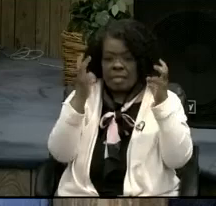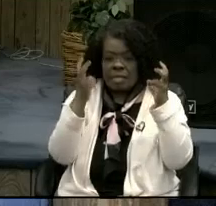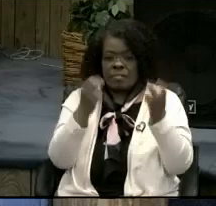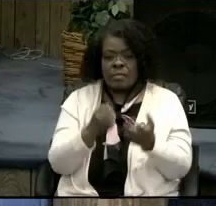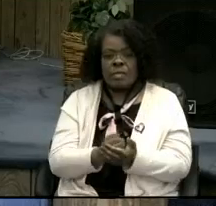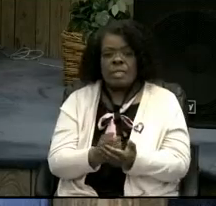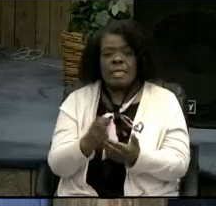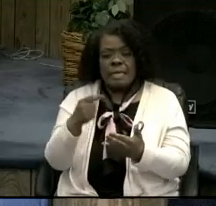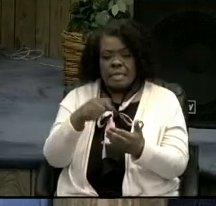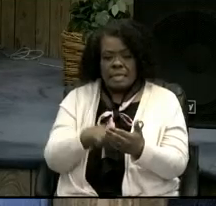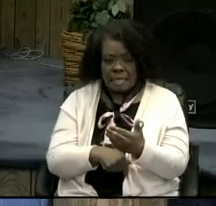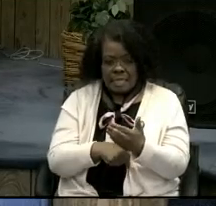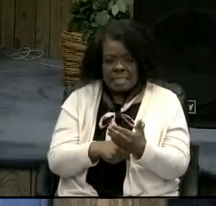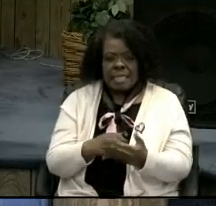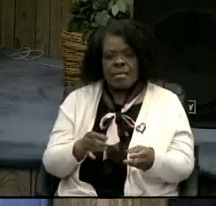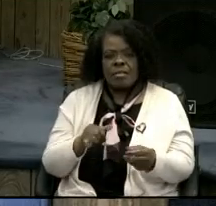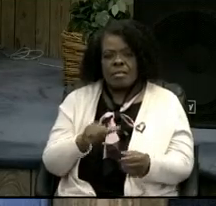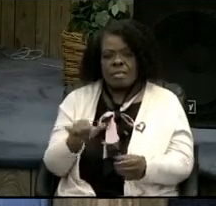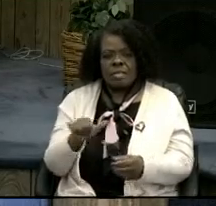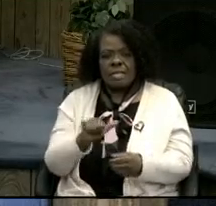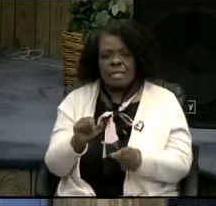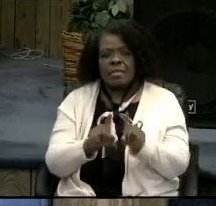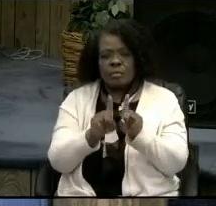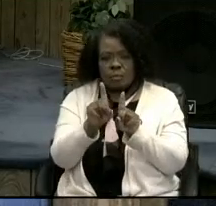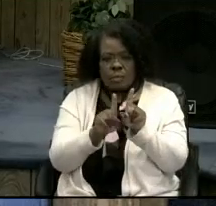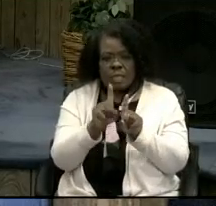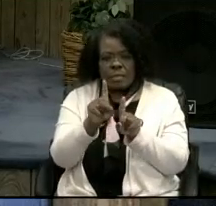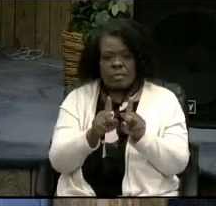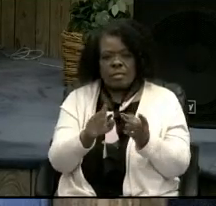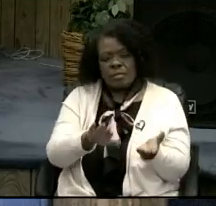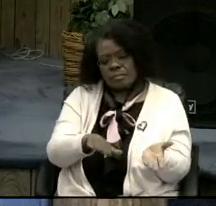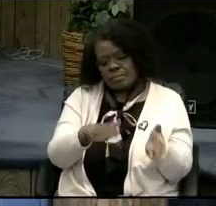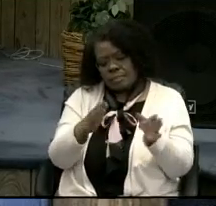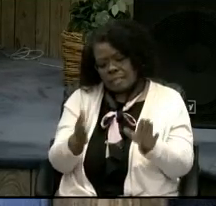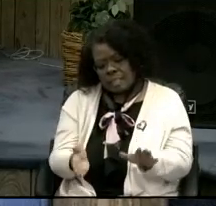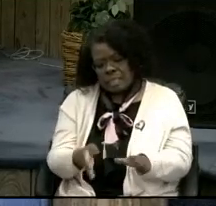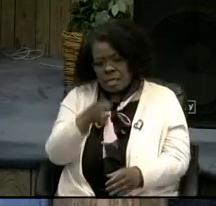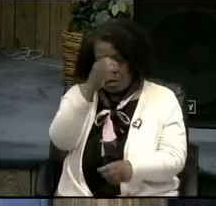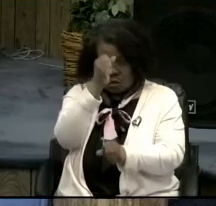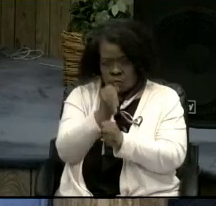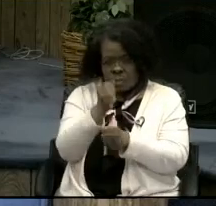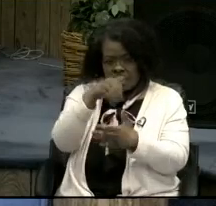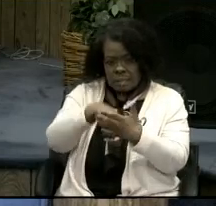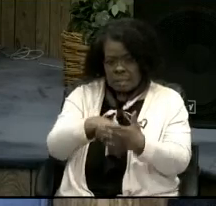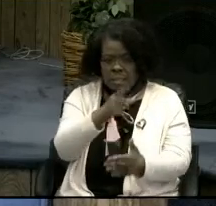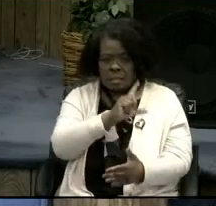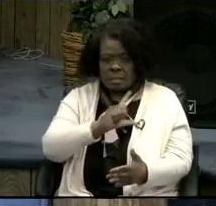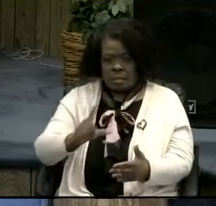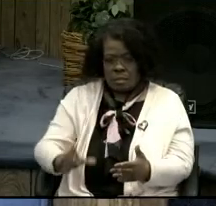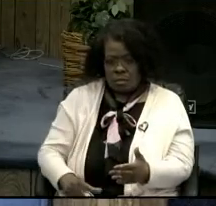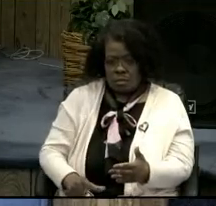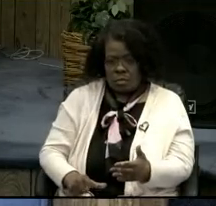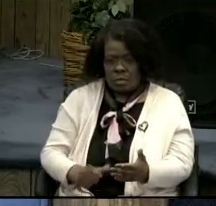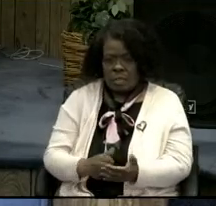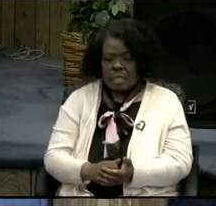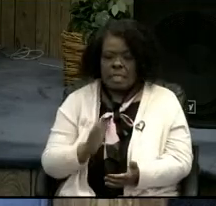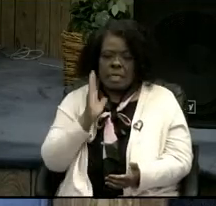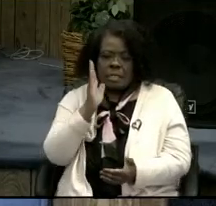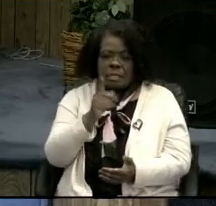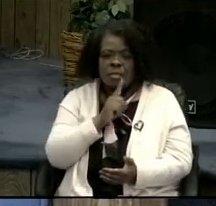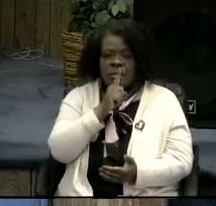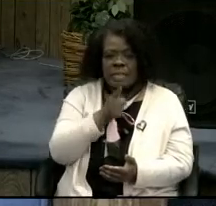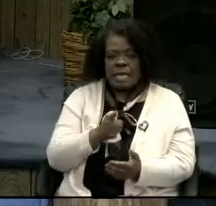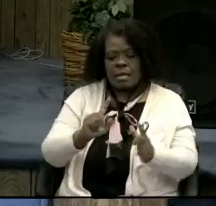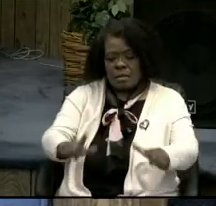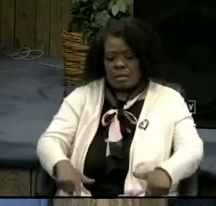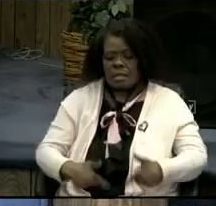wither as the grass hath. Trust in the Lord and do good. So shalt thou dwell in the land, and verily thou shalt